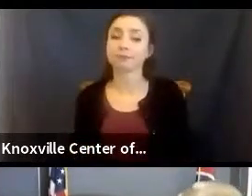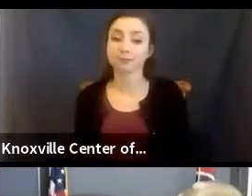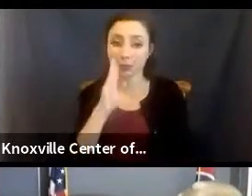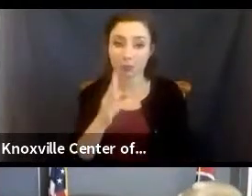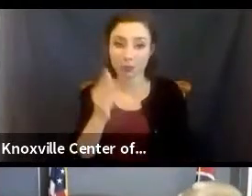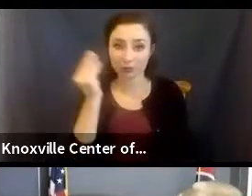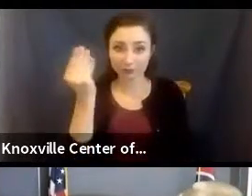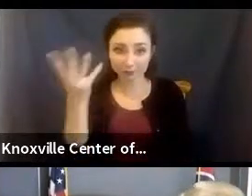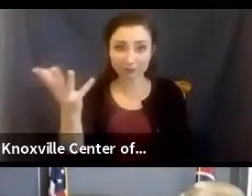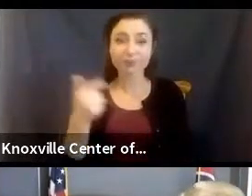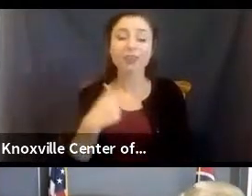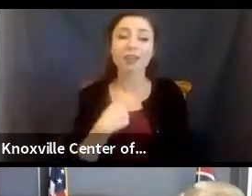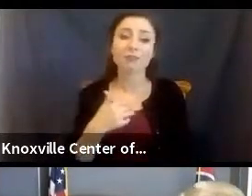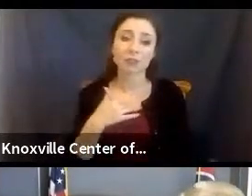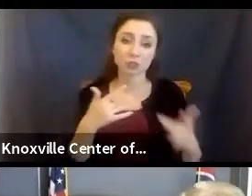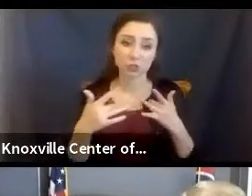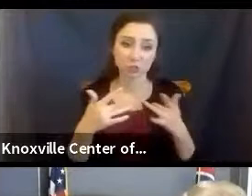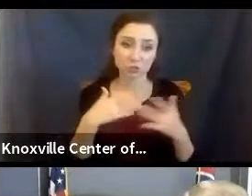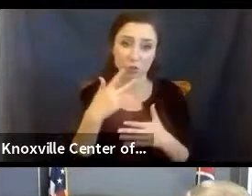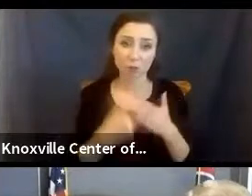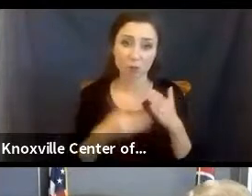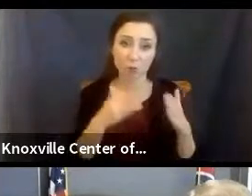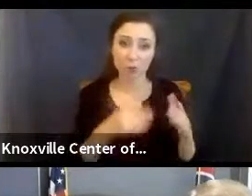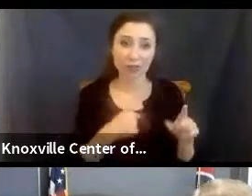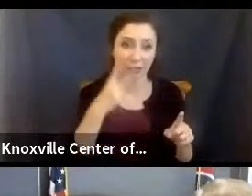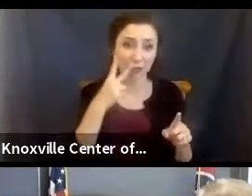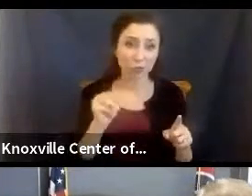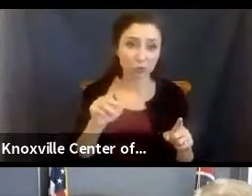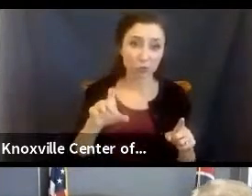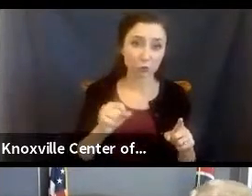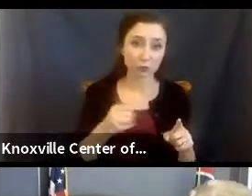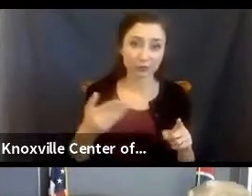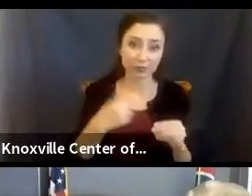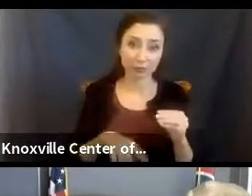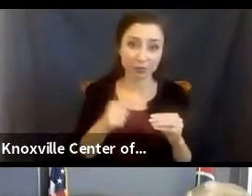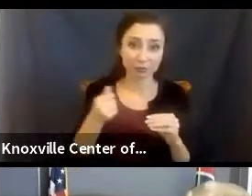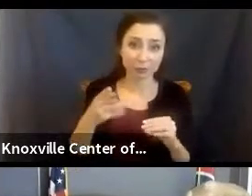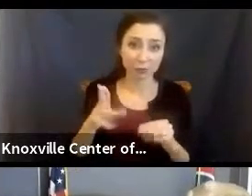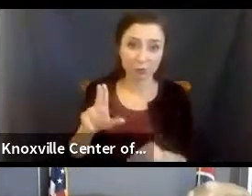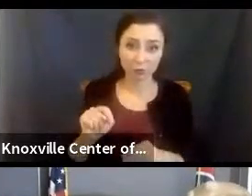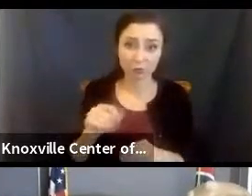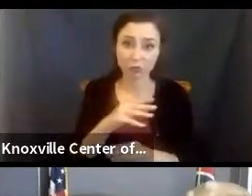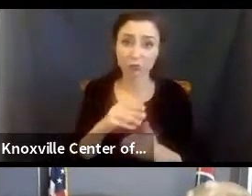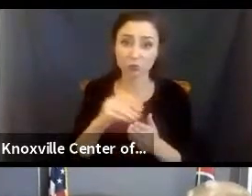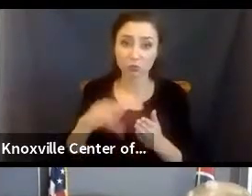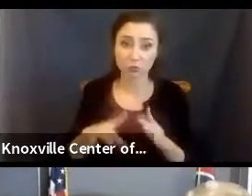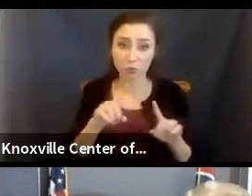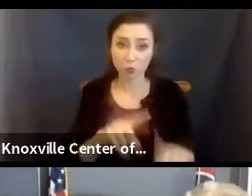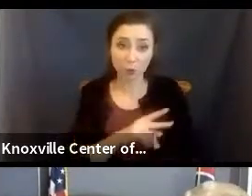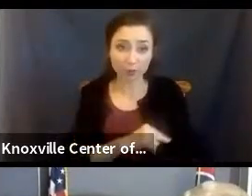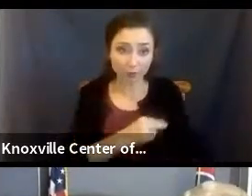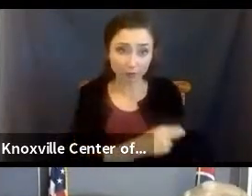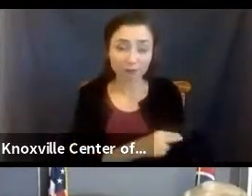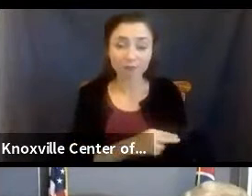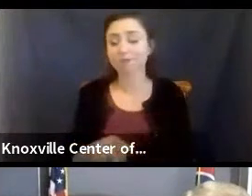have concerns both ways. I just saw a news blurb about a couple of UT students who've been hospitalized.